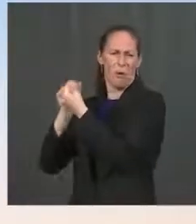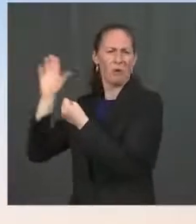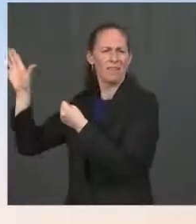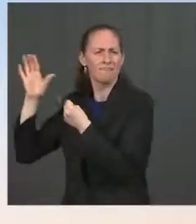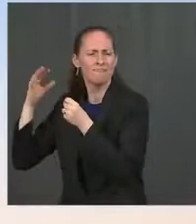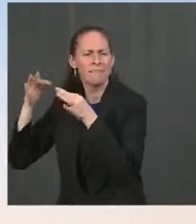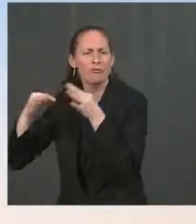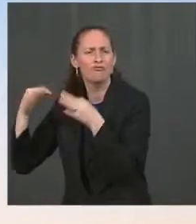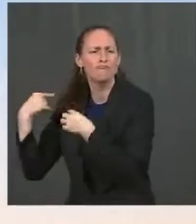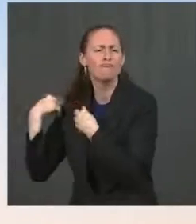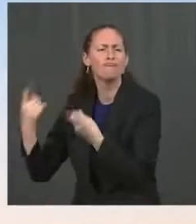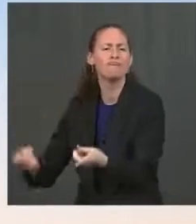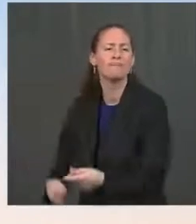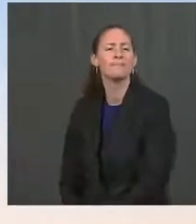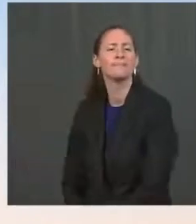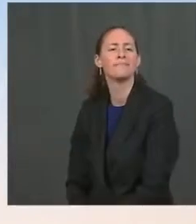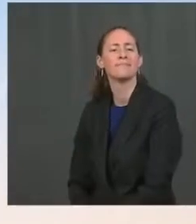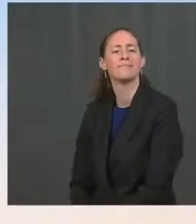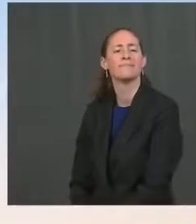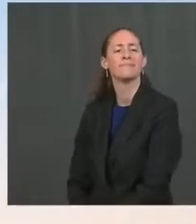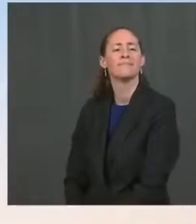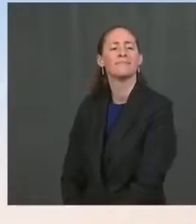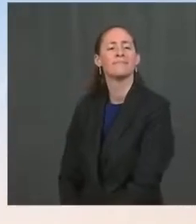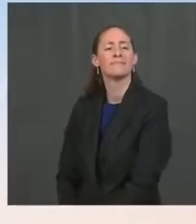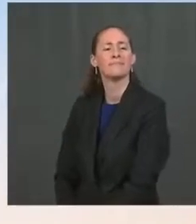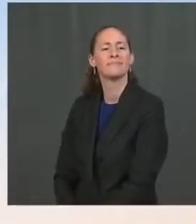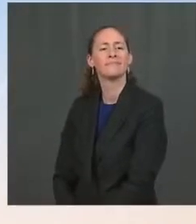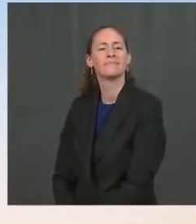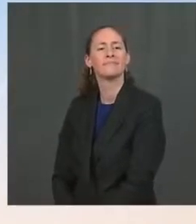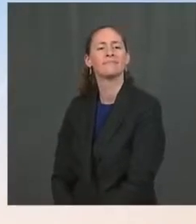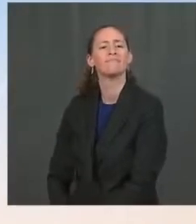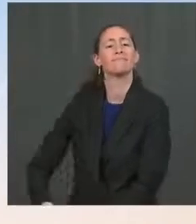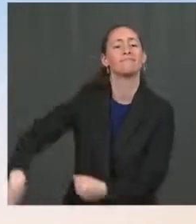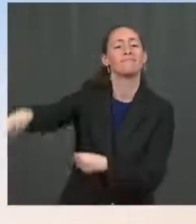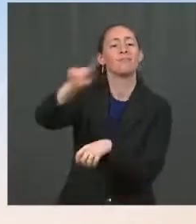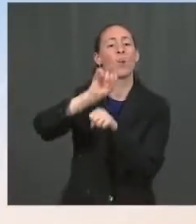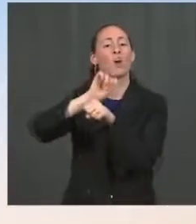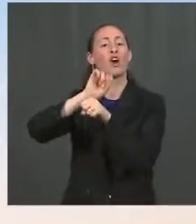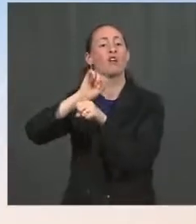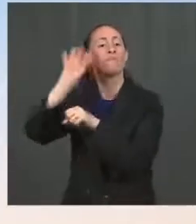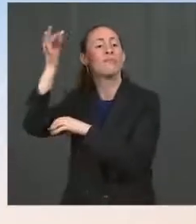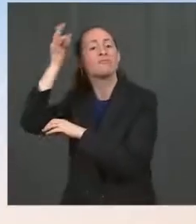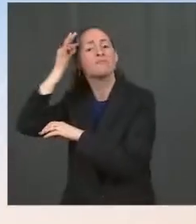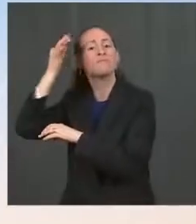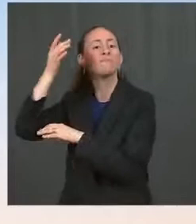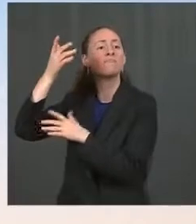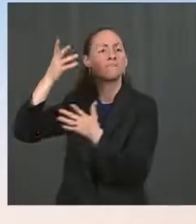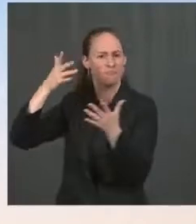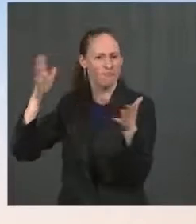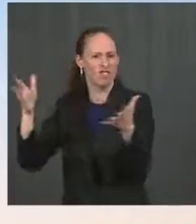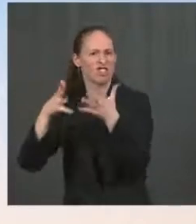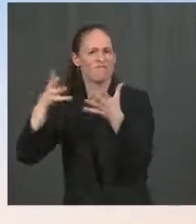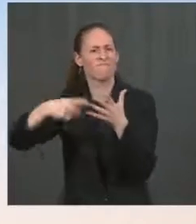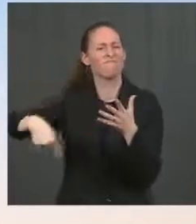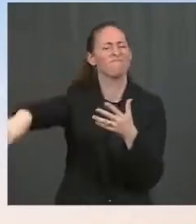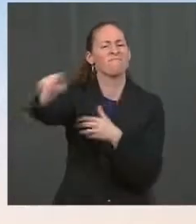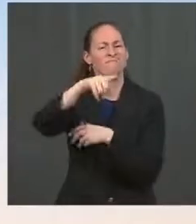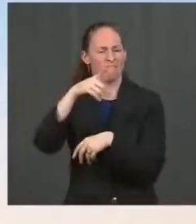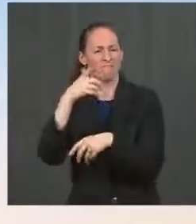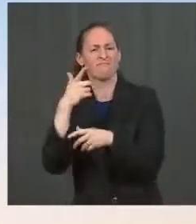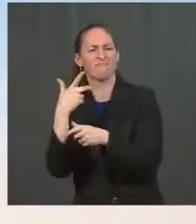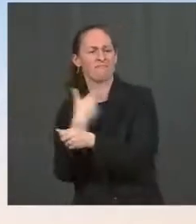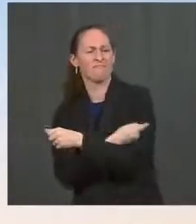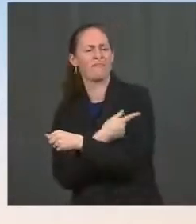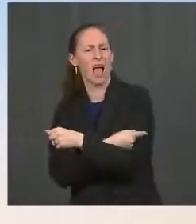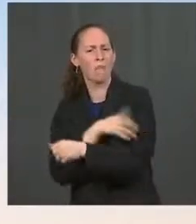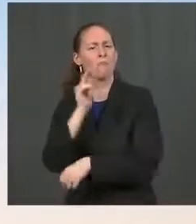its members to get vaccinated, but suggests that this should be a mandatory subject of bargaining with the federal government. Why did the White House decide to move forward